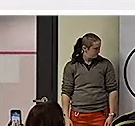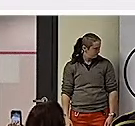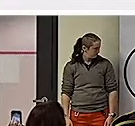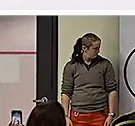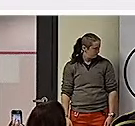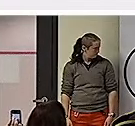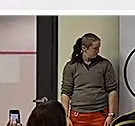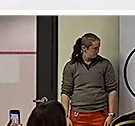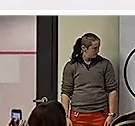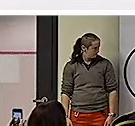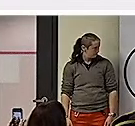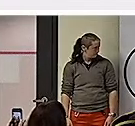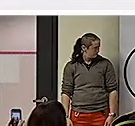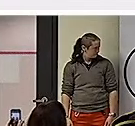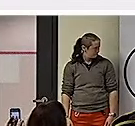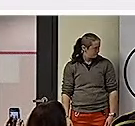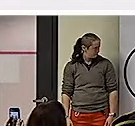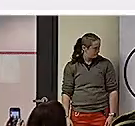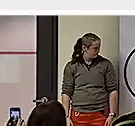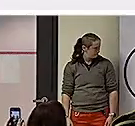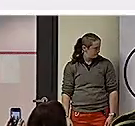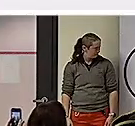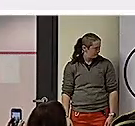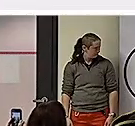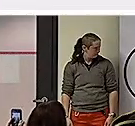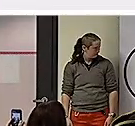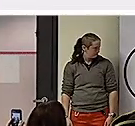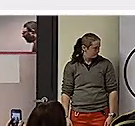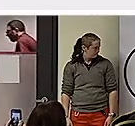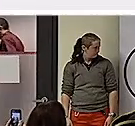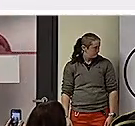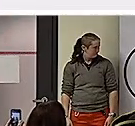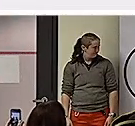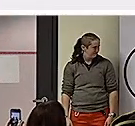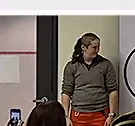is. Okay. Thank you very much.